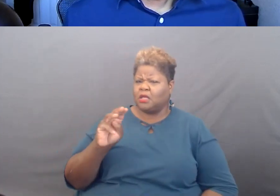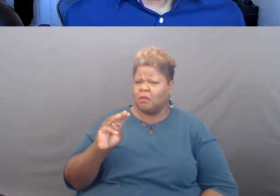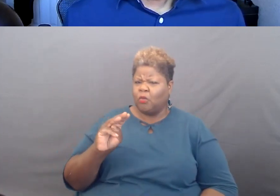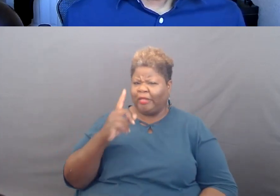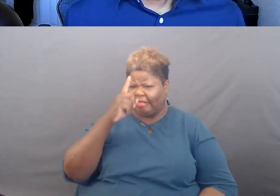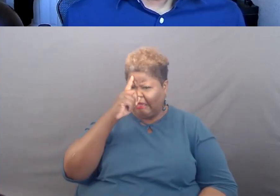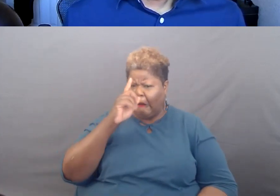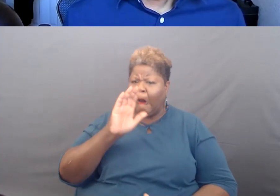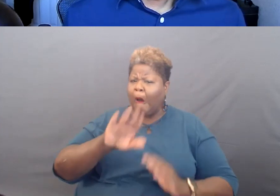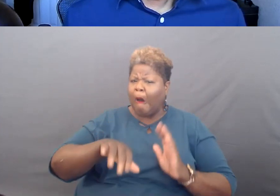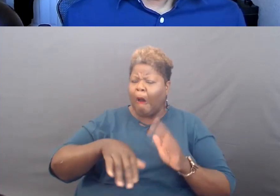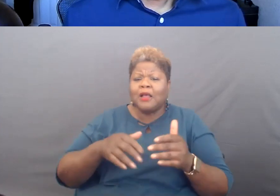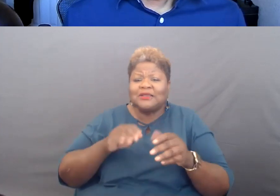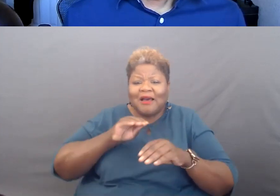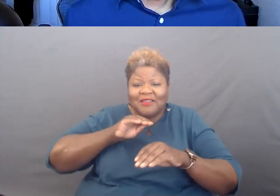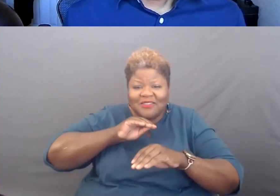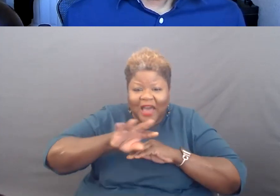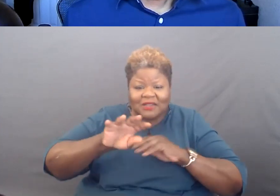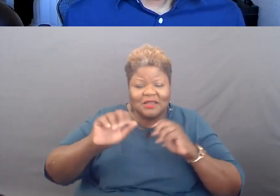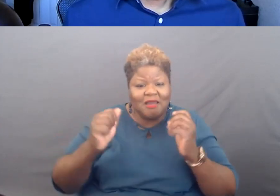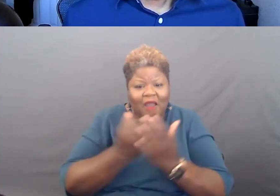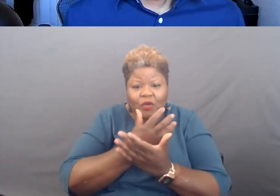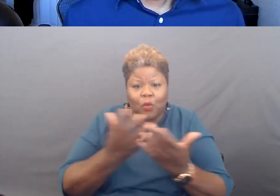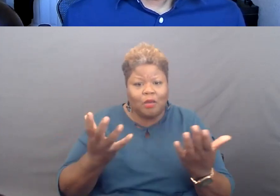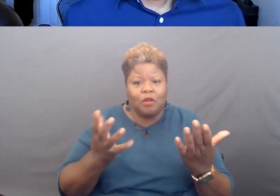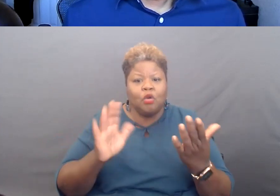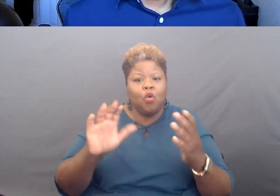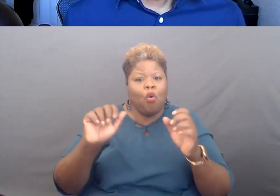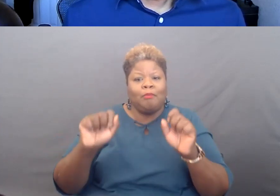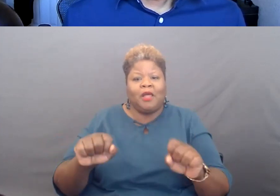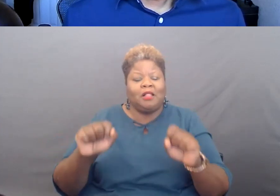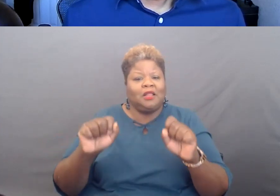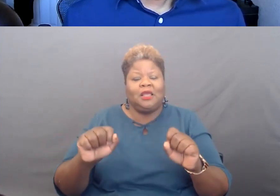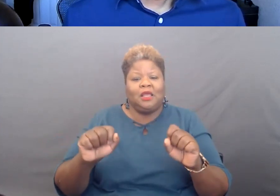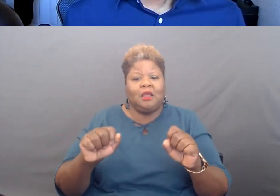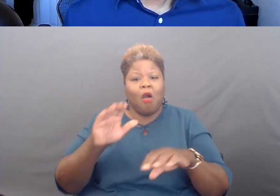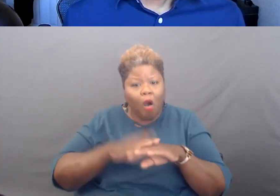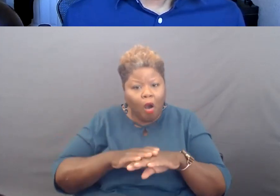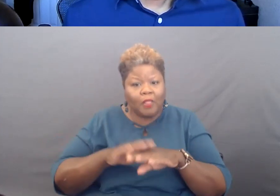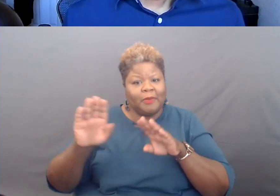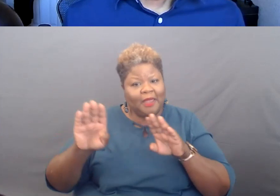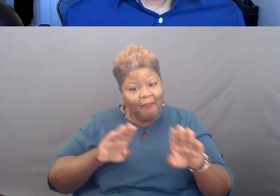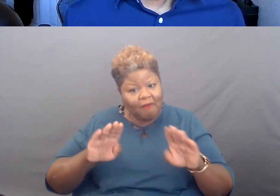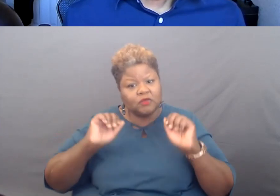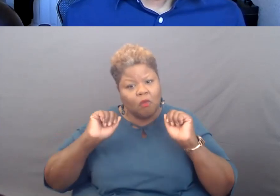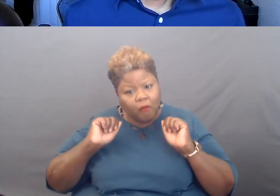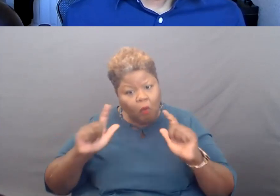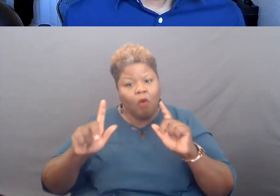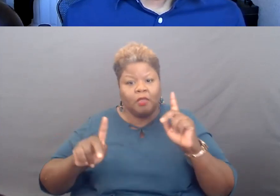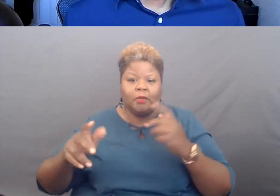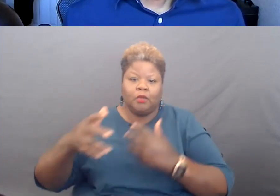It affects everyone. Your ability is not promised and very much so predicated upon the behaviors of everybody around